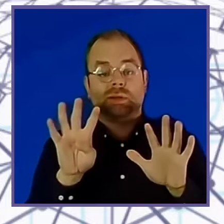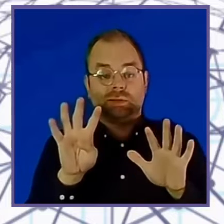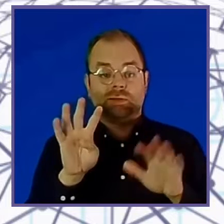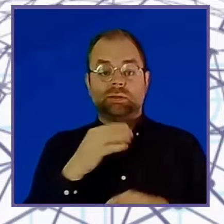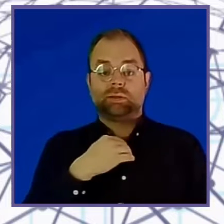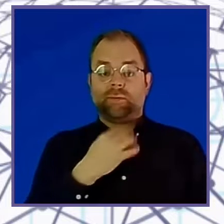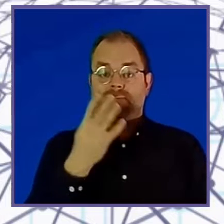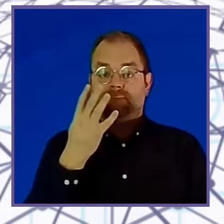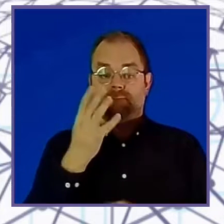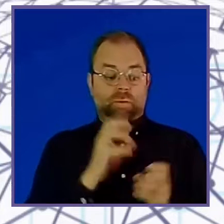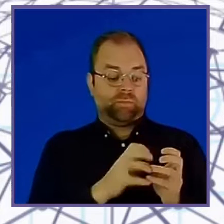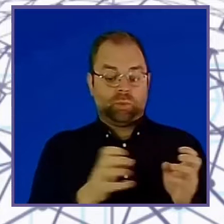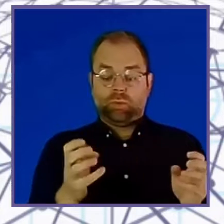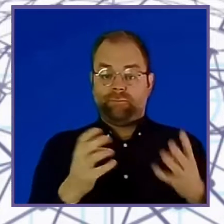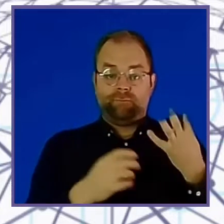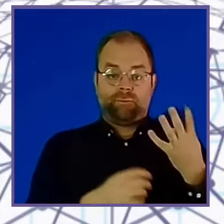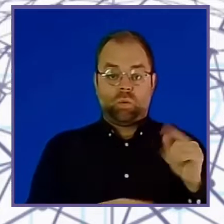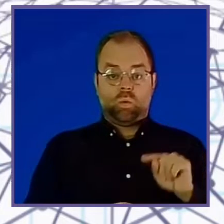on.